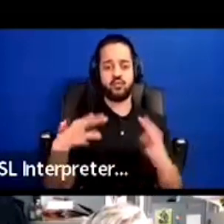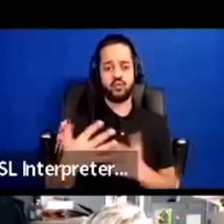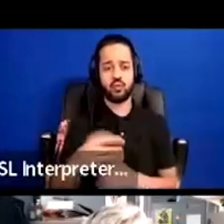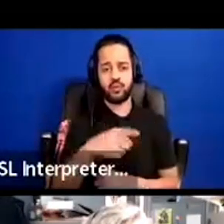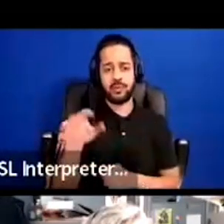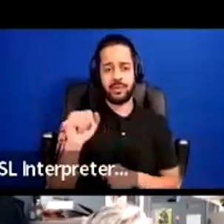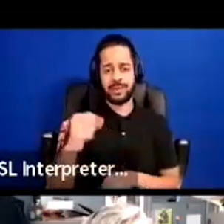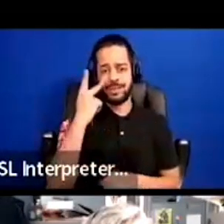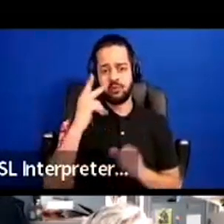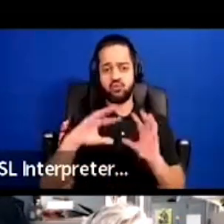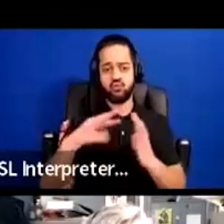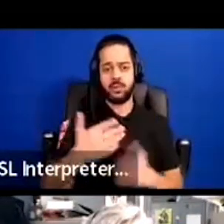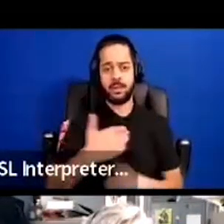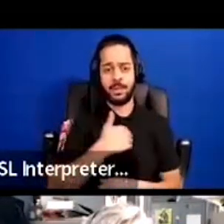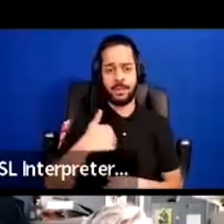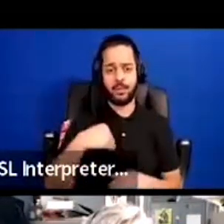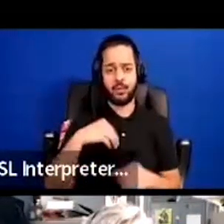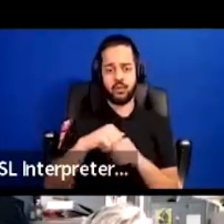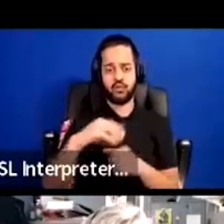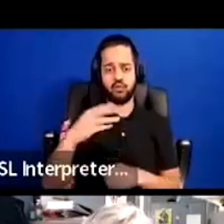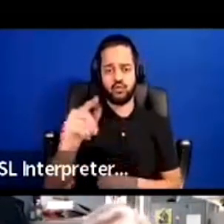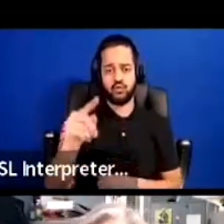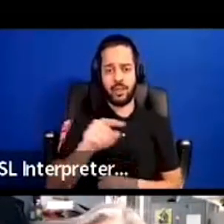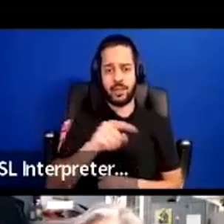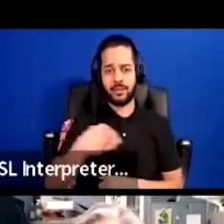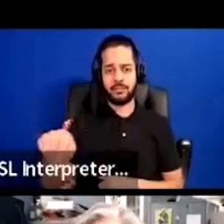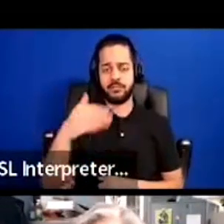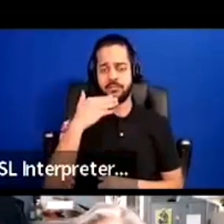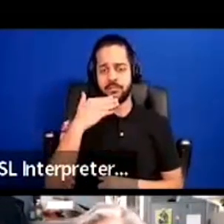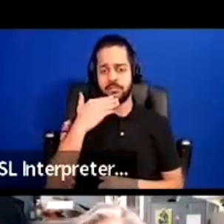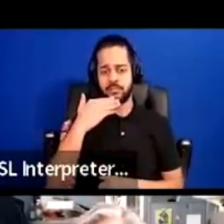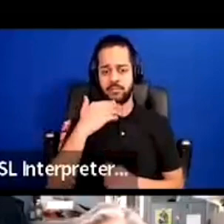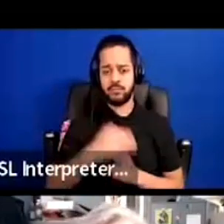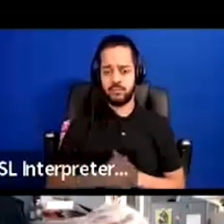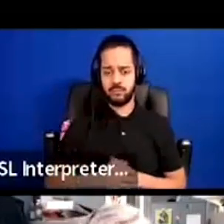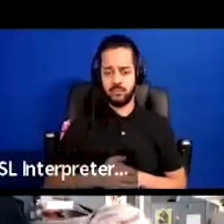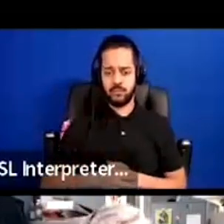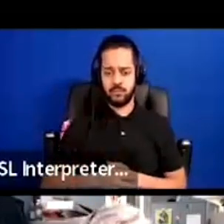group members in the chat. Thank you, whoever put it there.